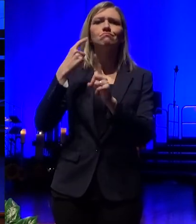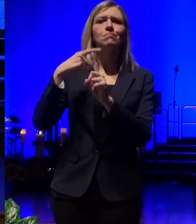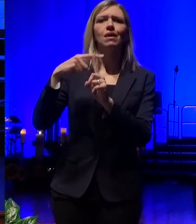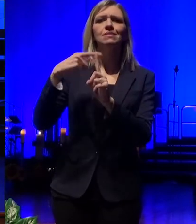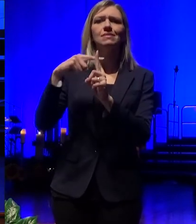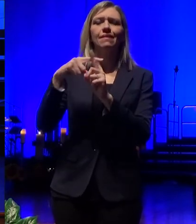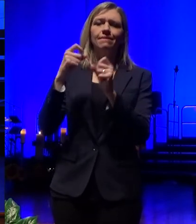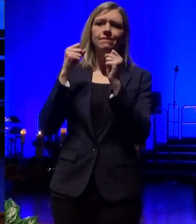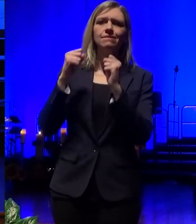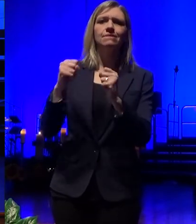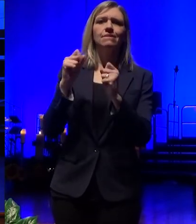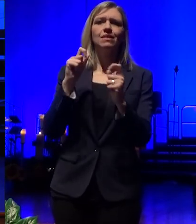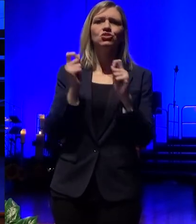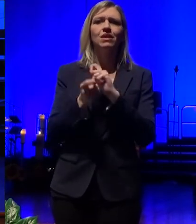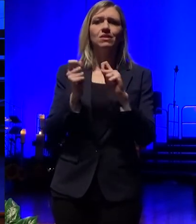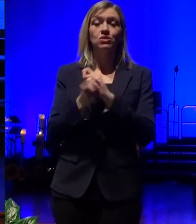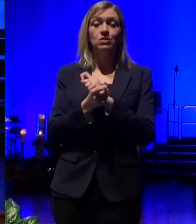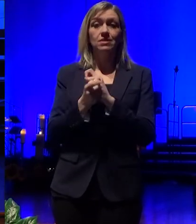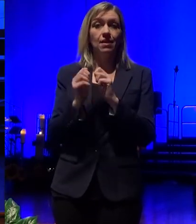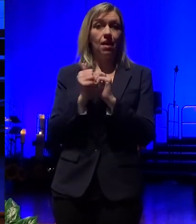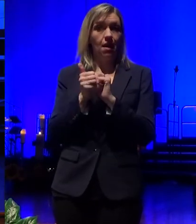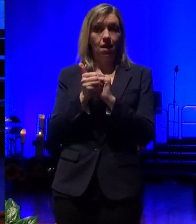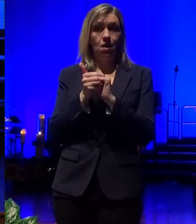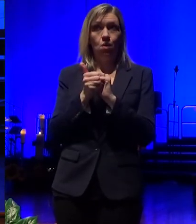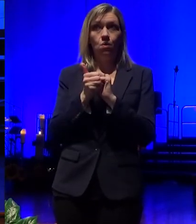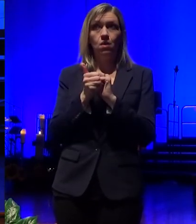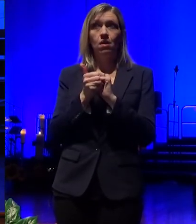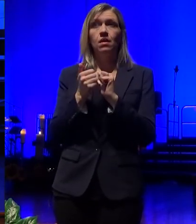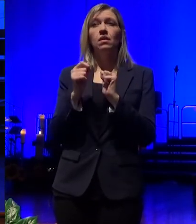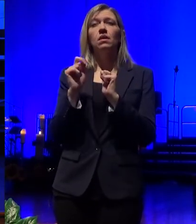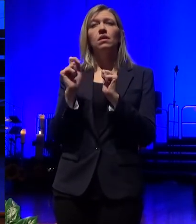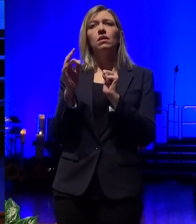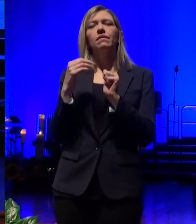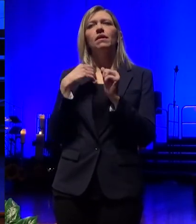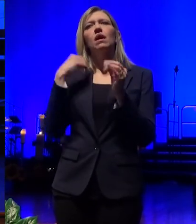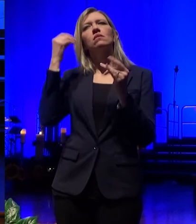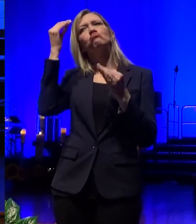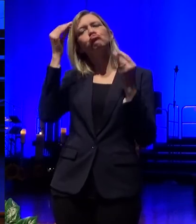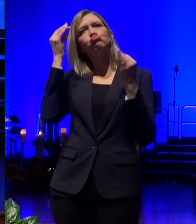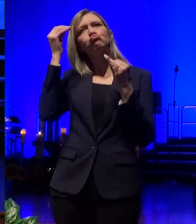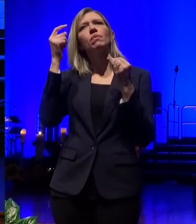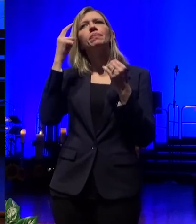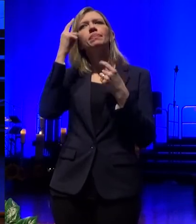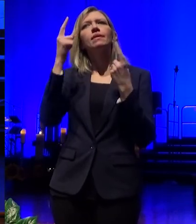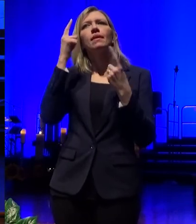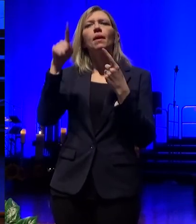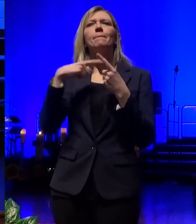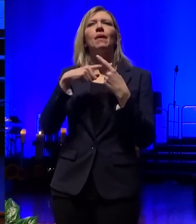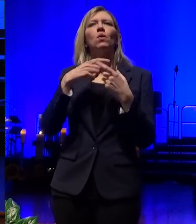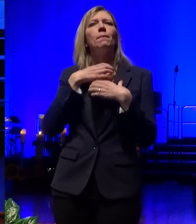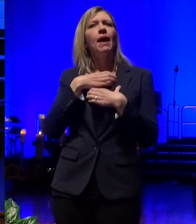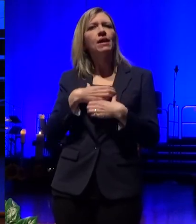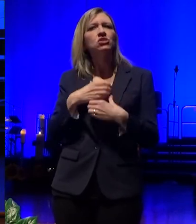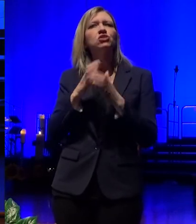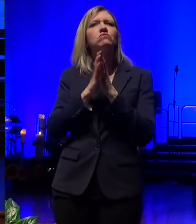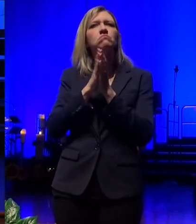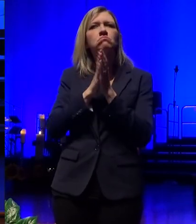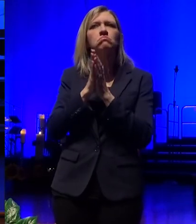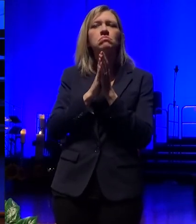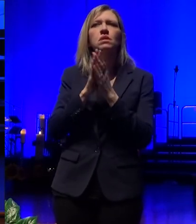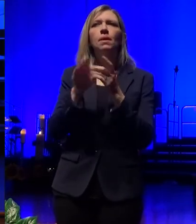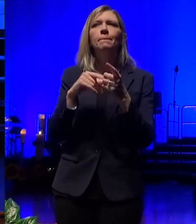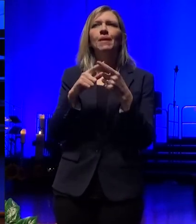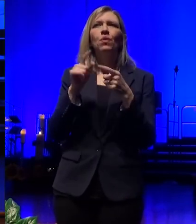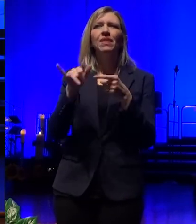and powerful changes when I land in a place of passion about some direction I want to